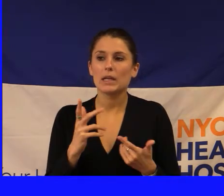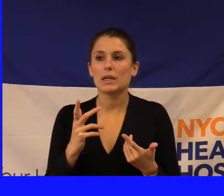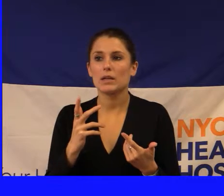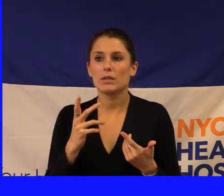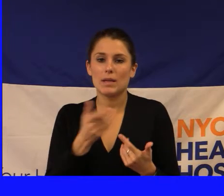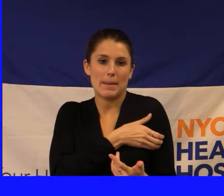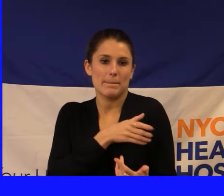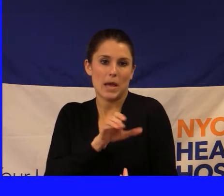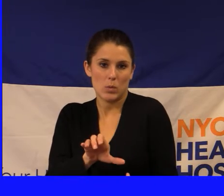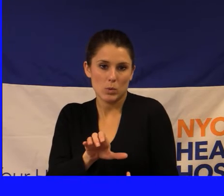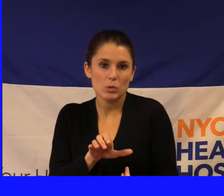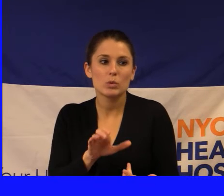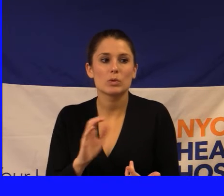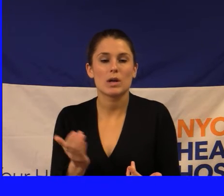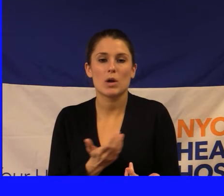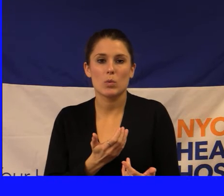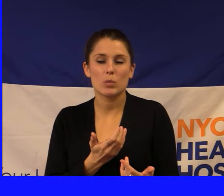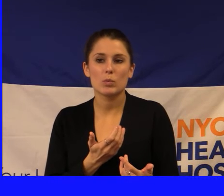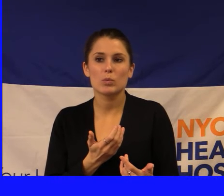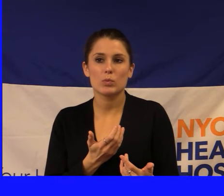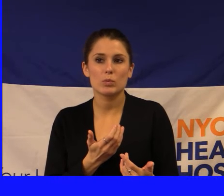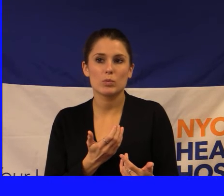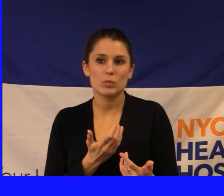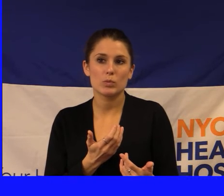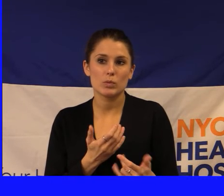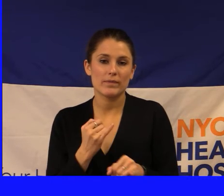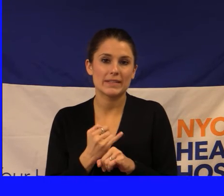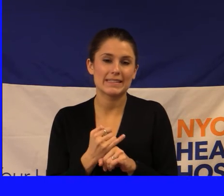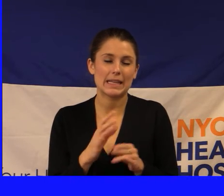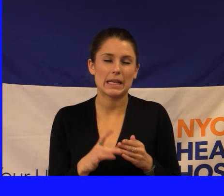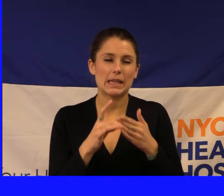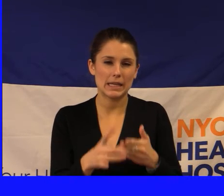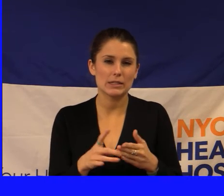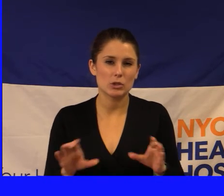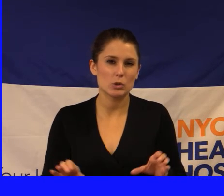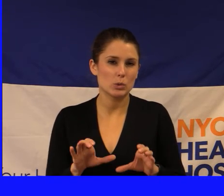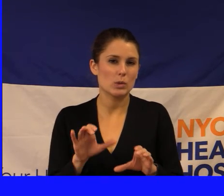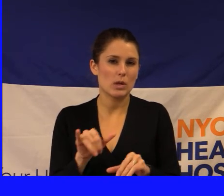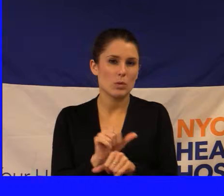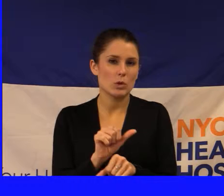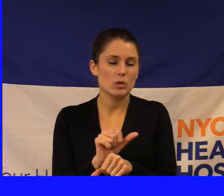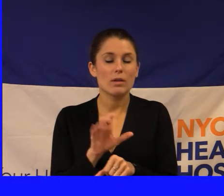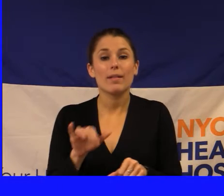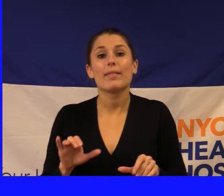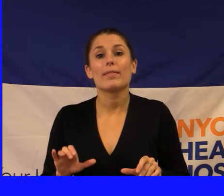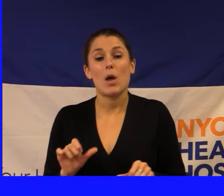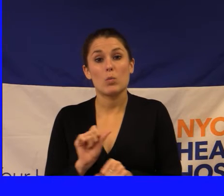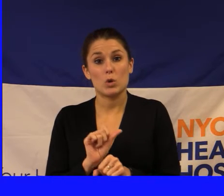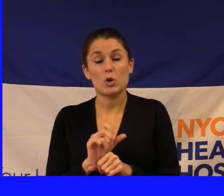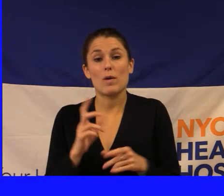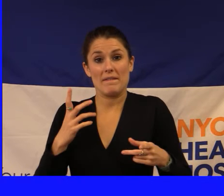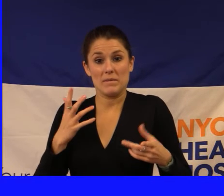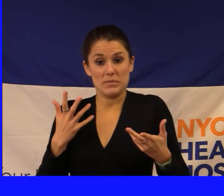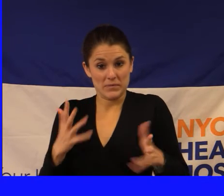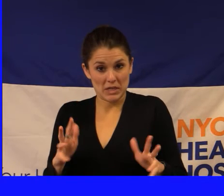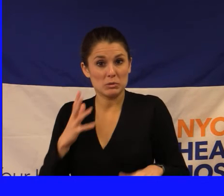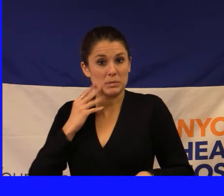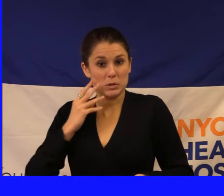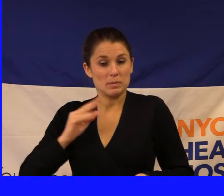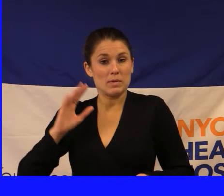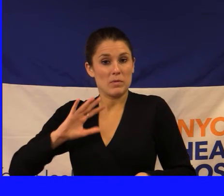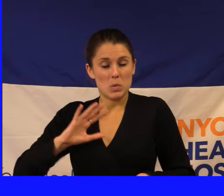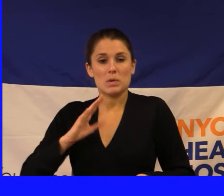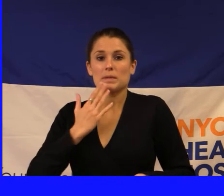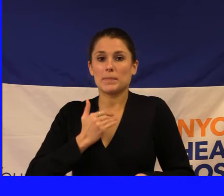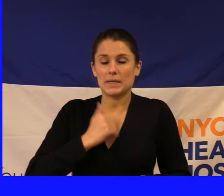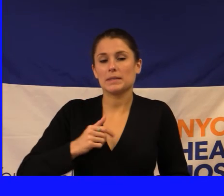empower our facility leads to do that work. That work has been done in diabetes and hypertension, and I think